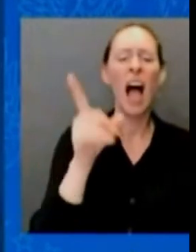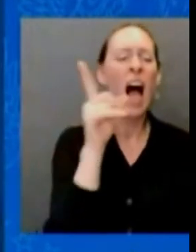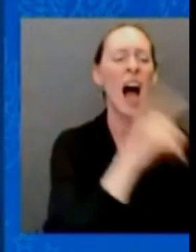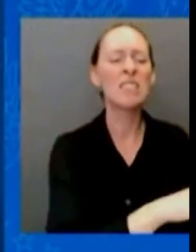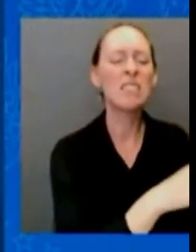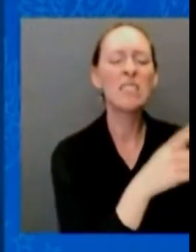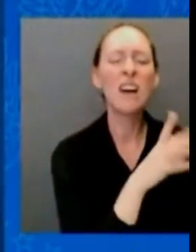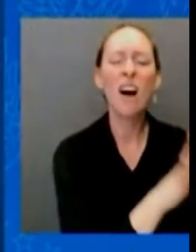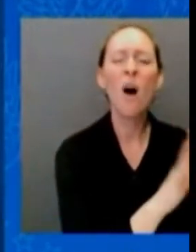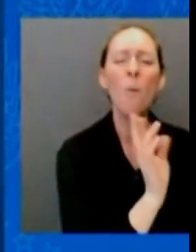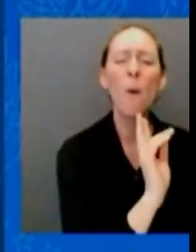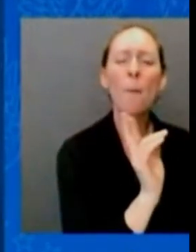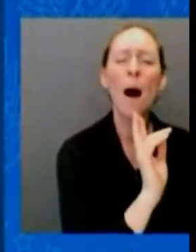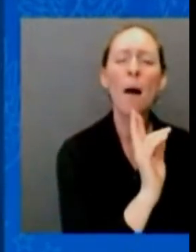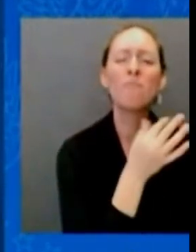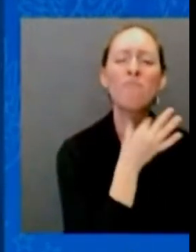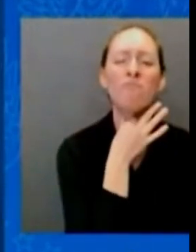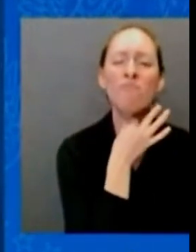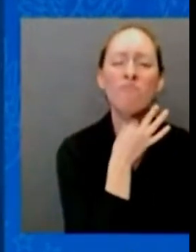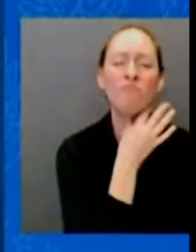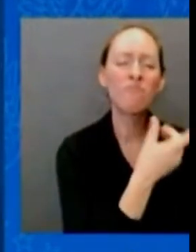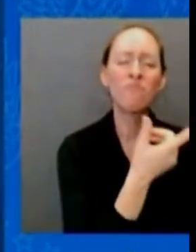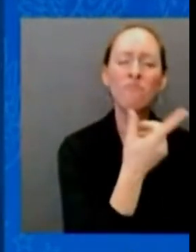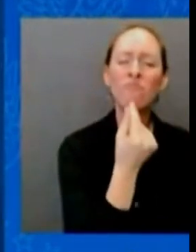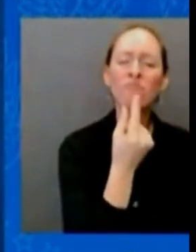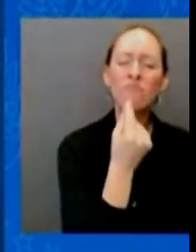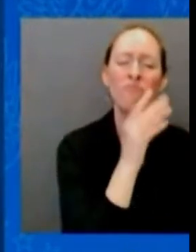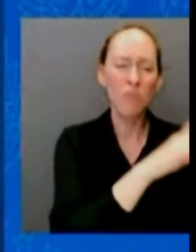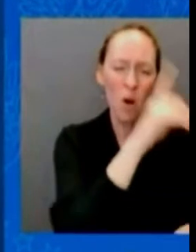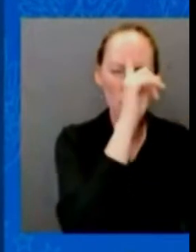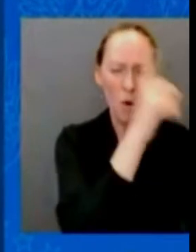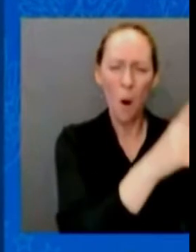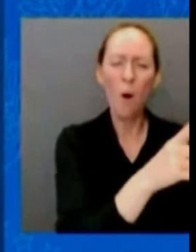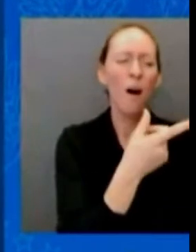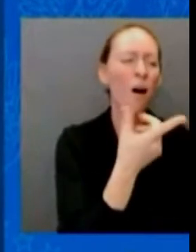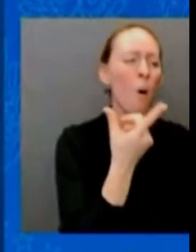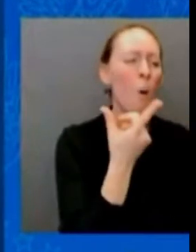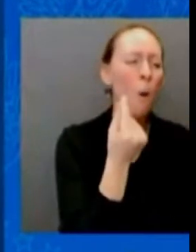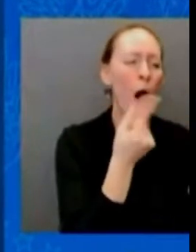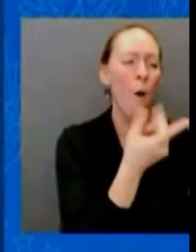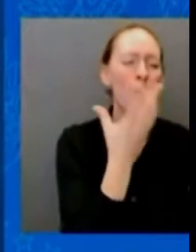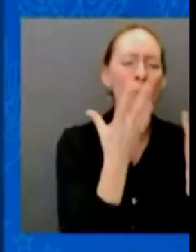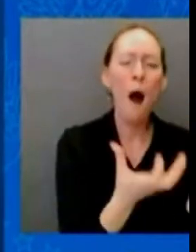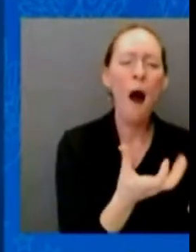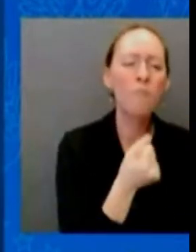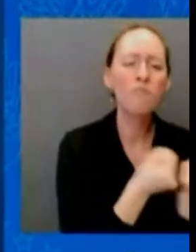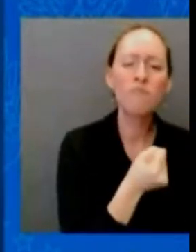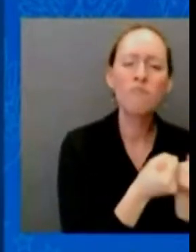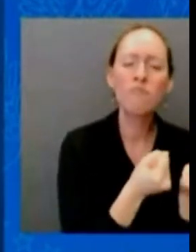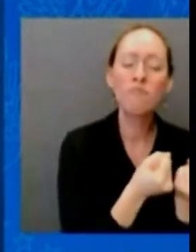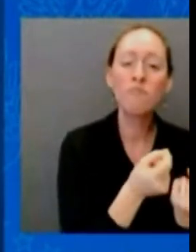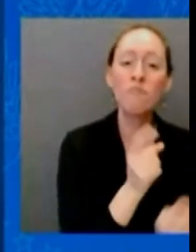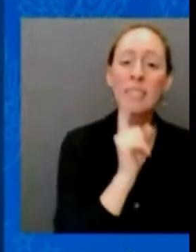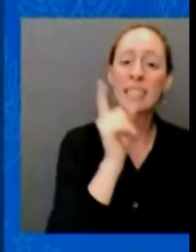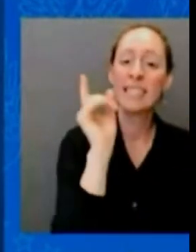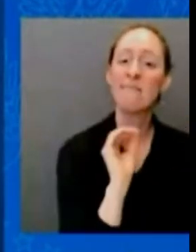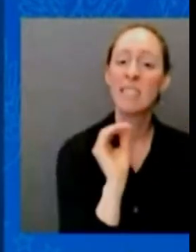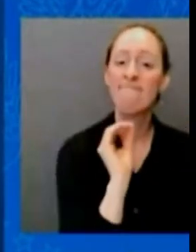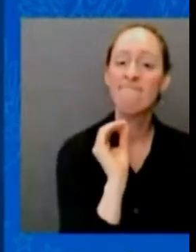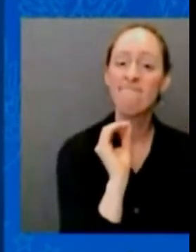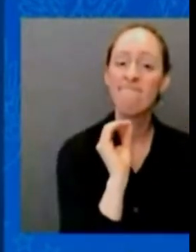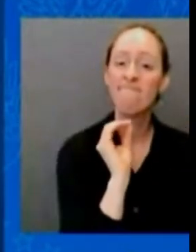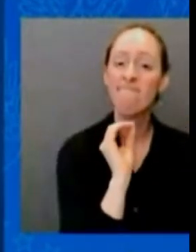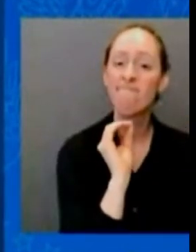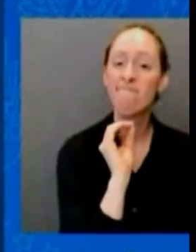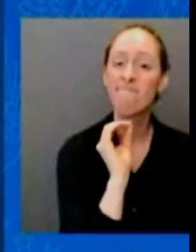What they're for? I'm not joking. I'm being deadly earnest. Like I said, I've been around a long time in public life. Republicans usually